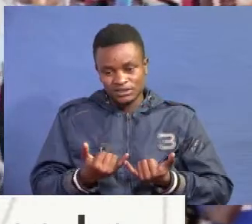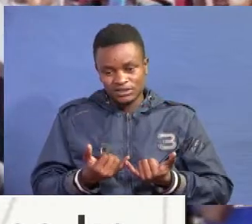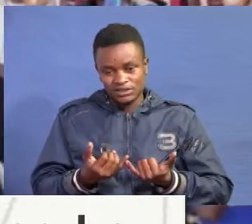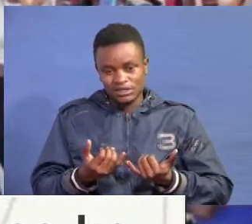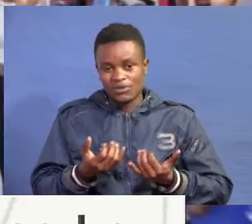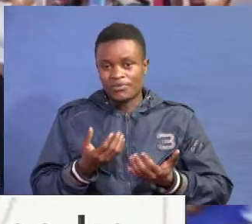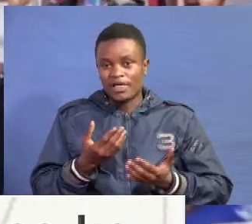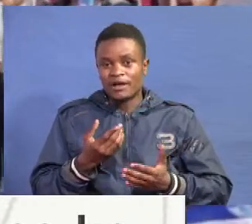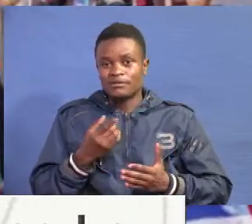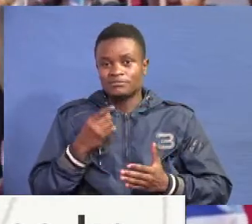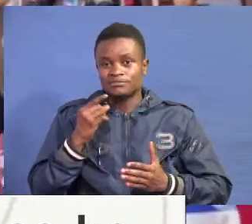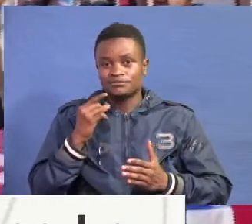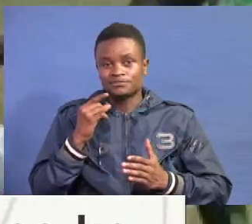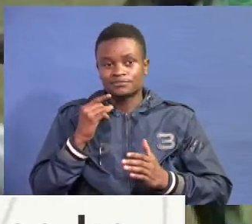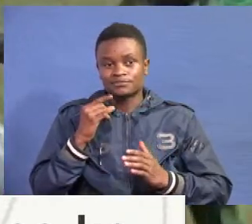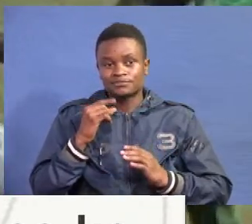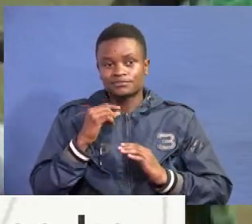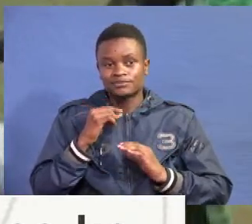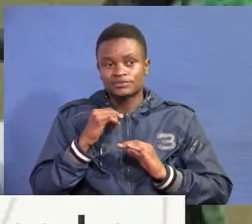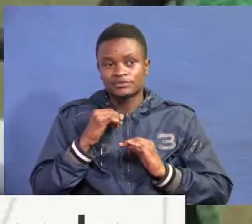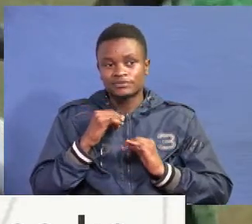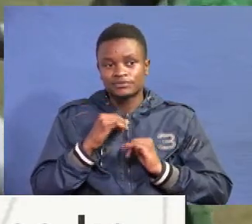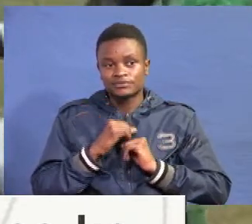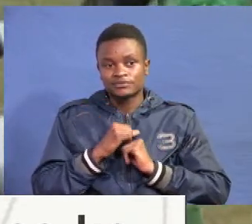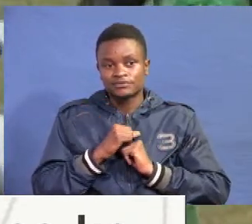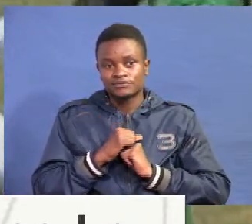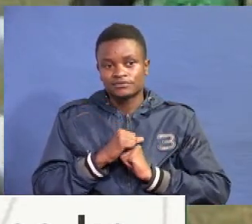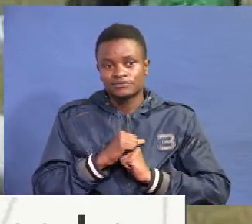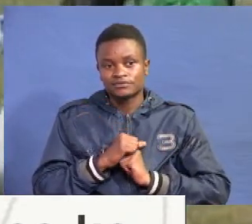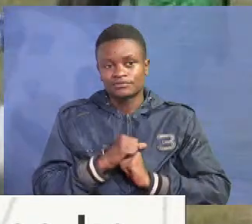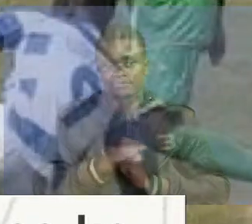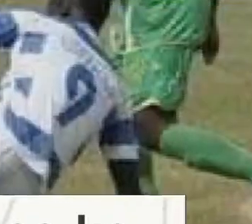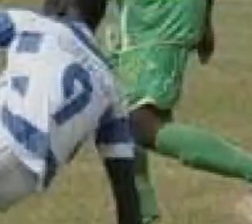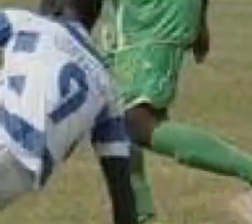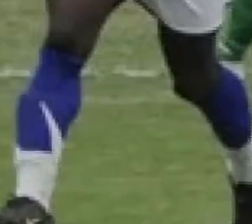concerns around safety and the risk of vandalism.